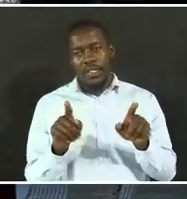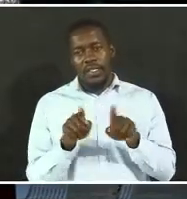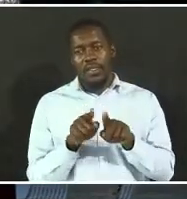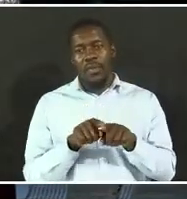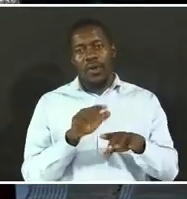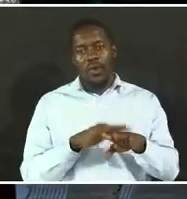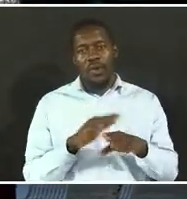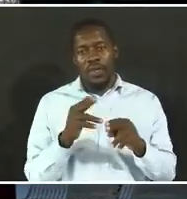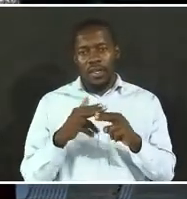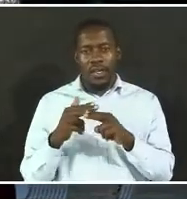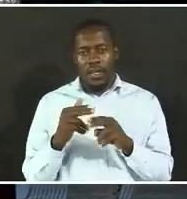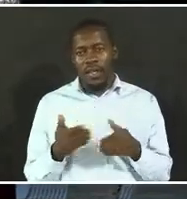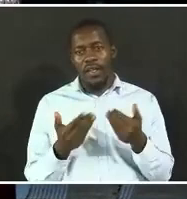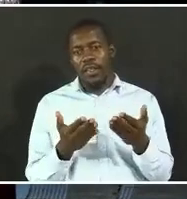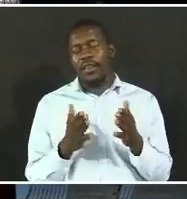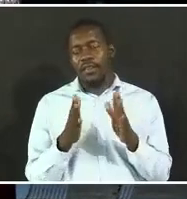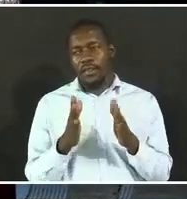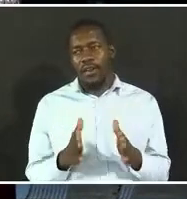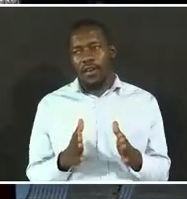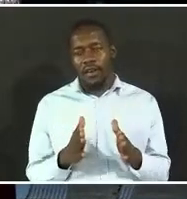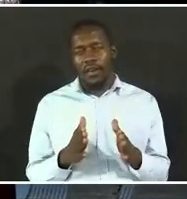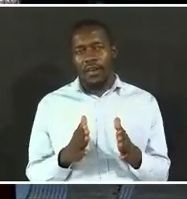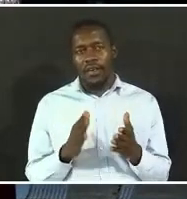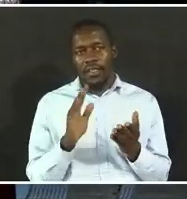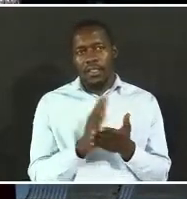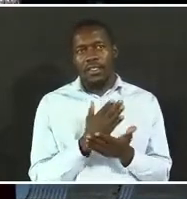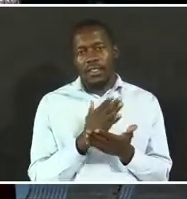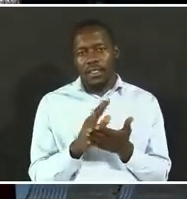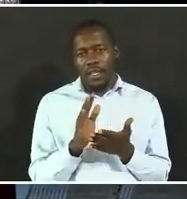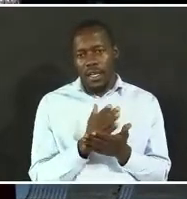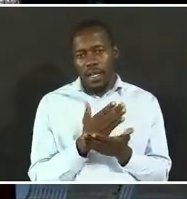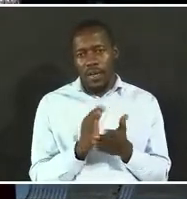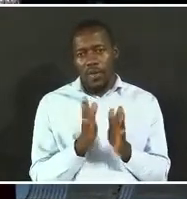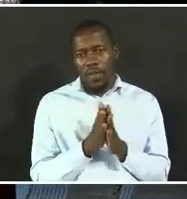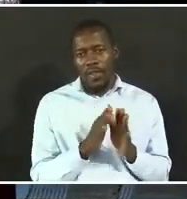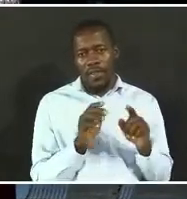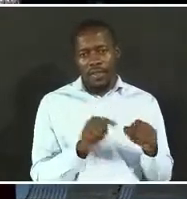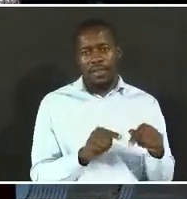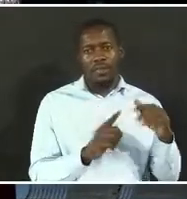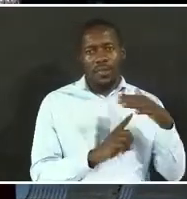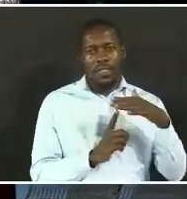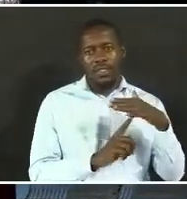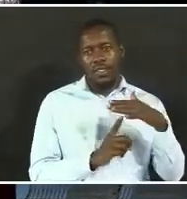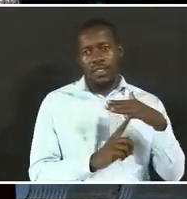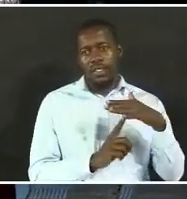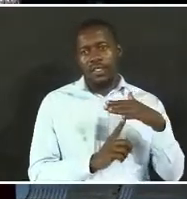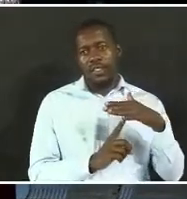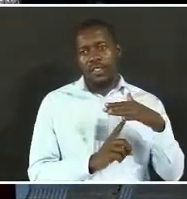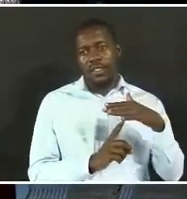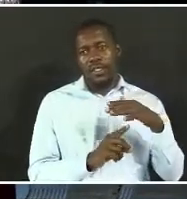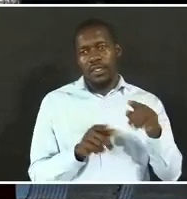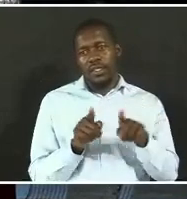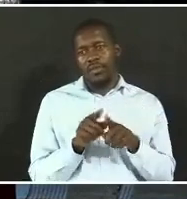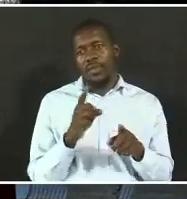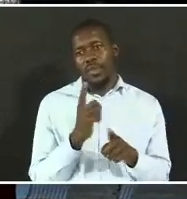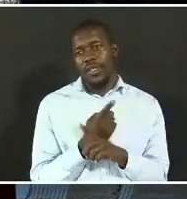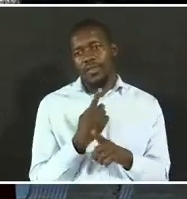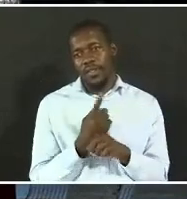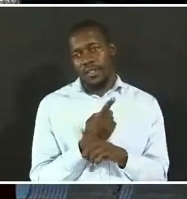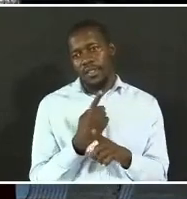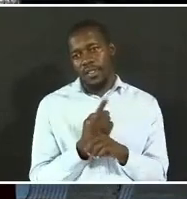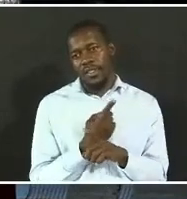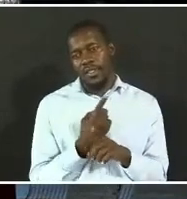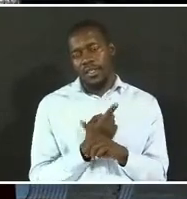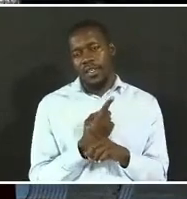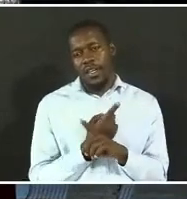effective caregiver. Read if you can, share with the chaplaincy team. Let them share with you their experiences, what they have gone through,